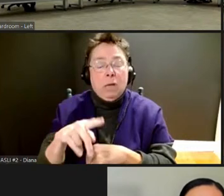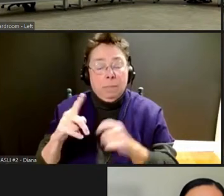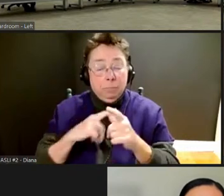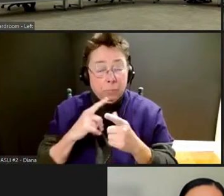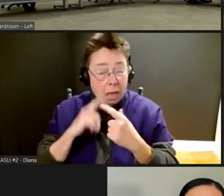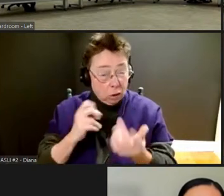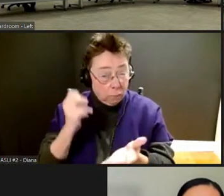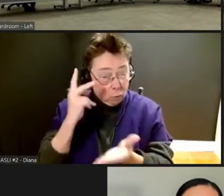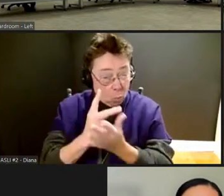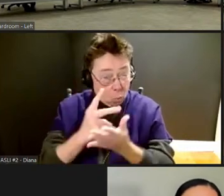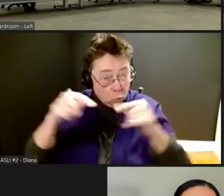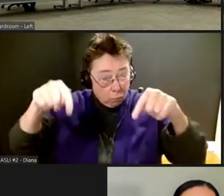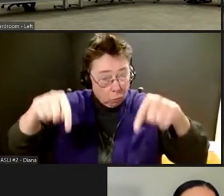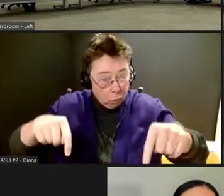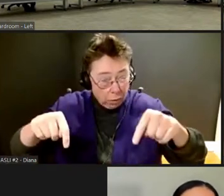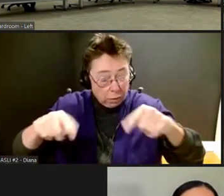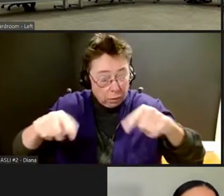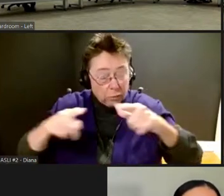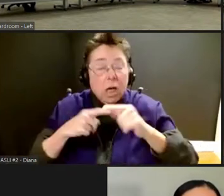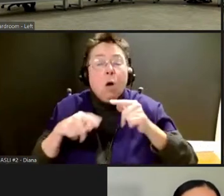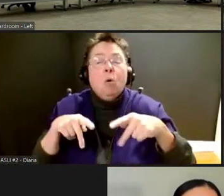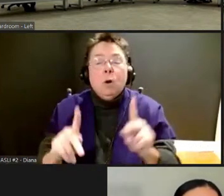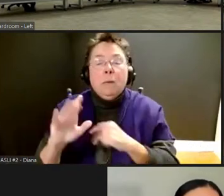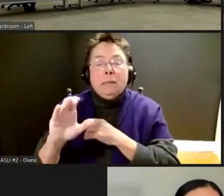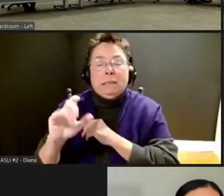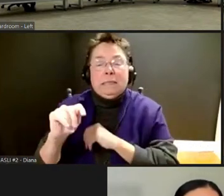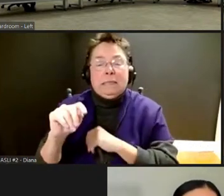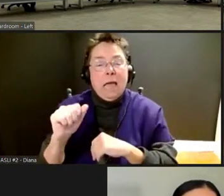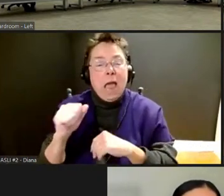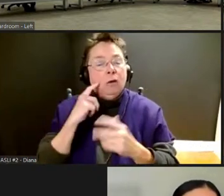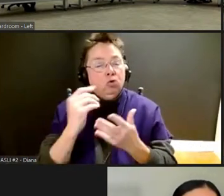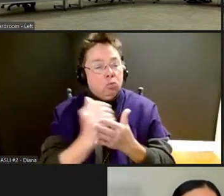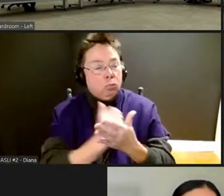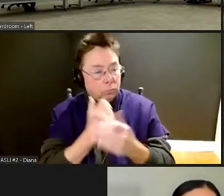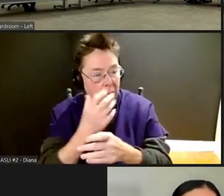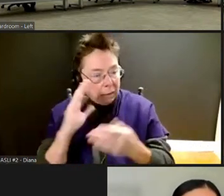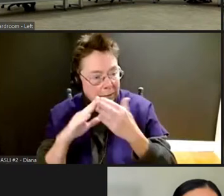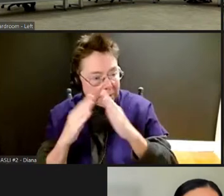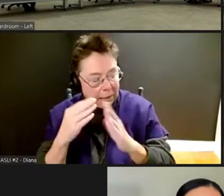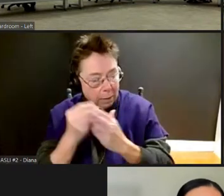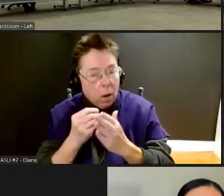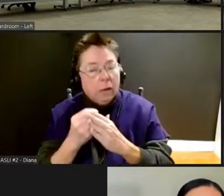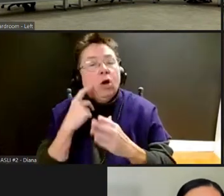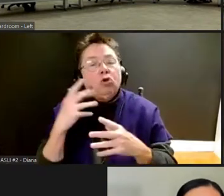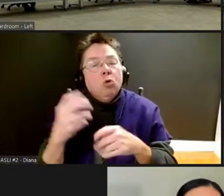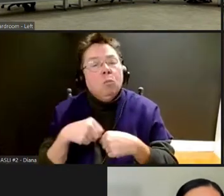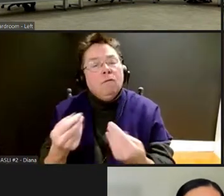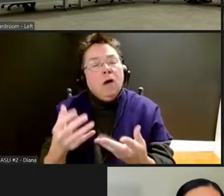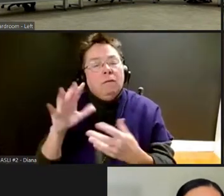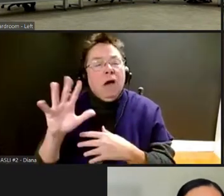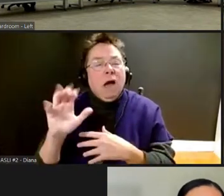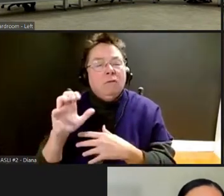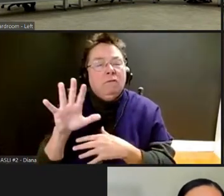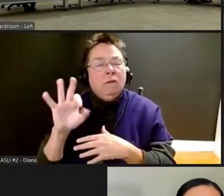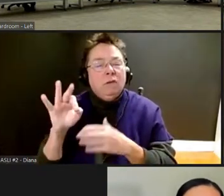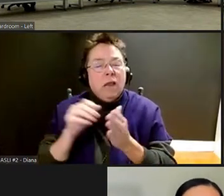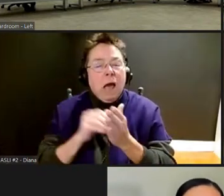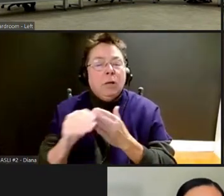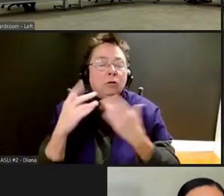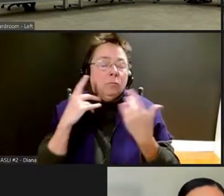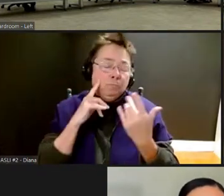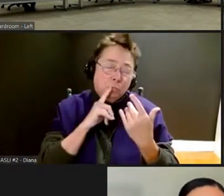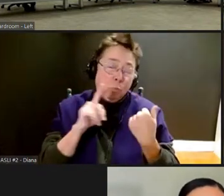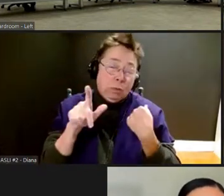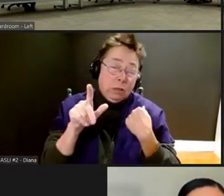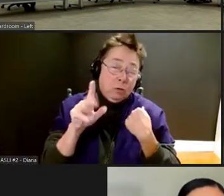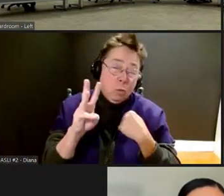enable CTA to secure city funds to provide $959 million, or 26% of the